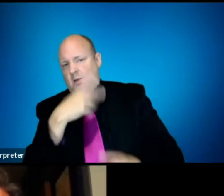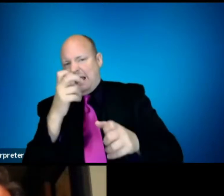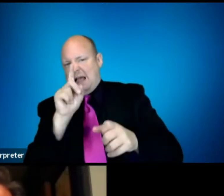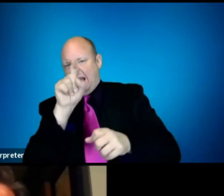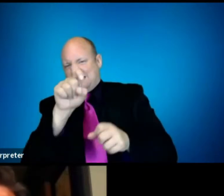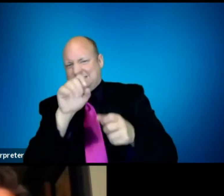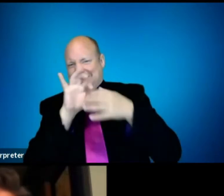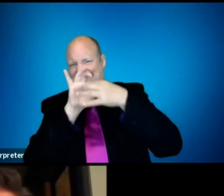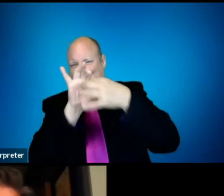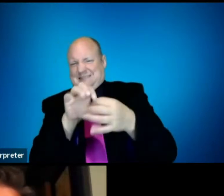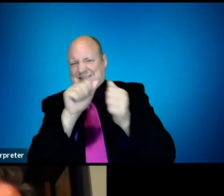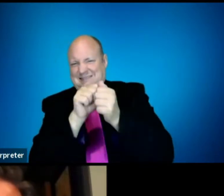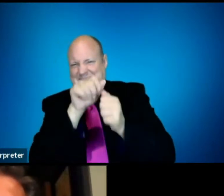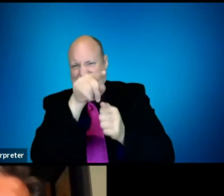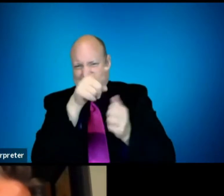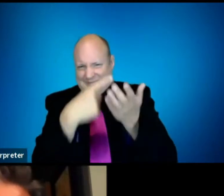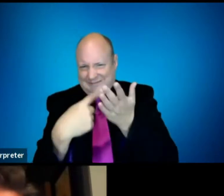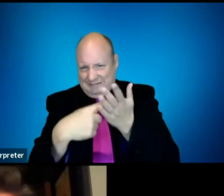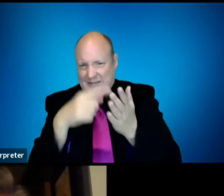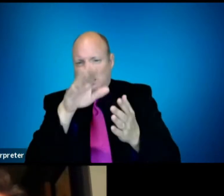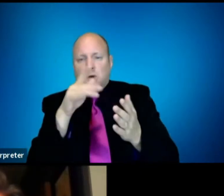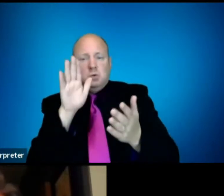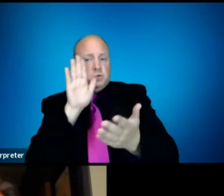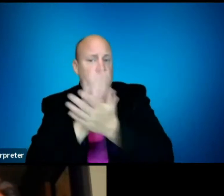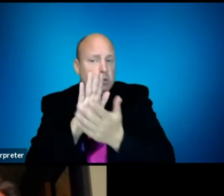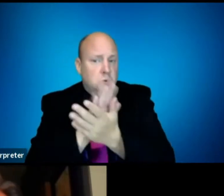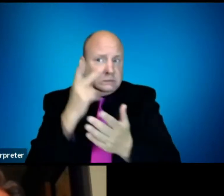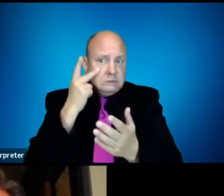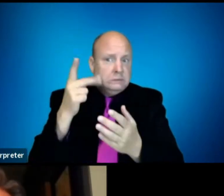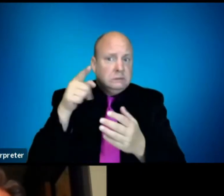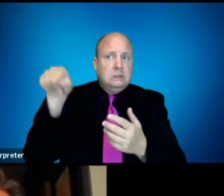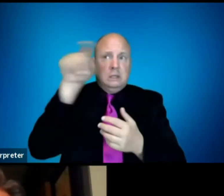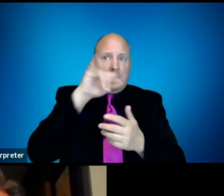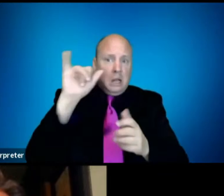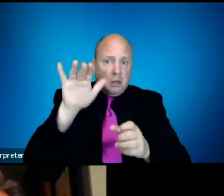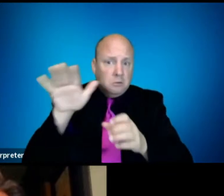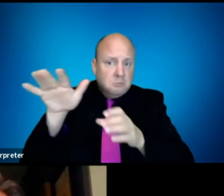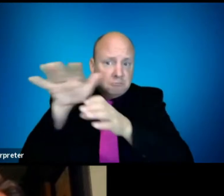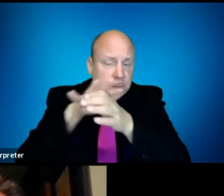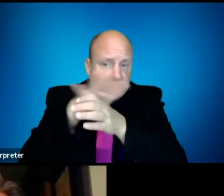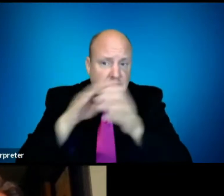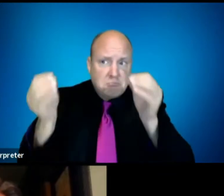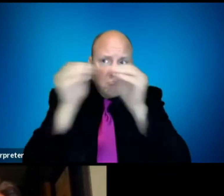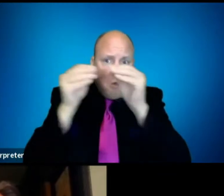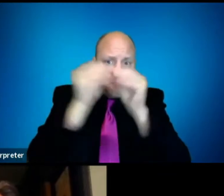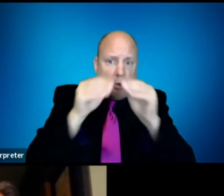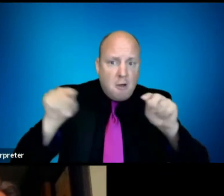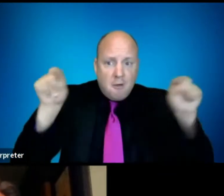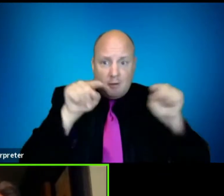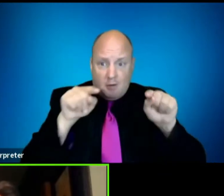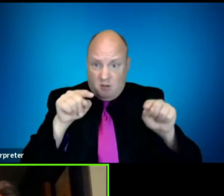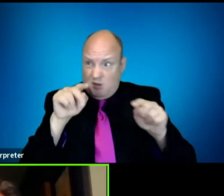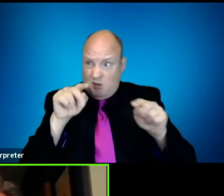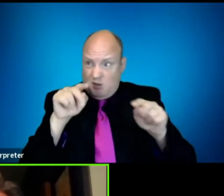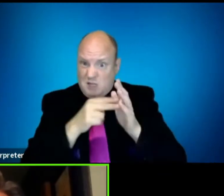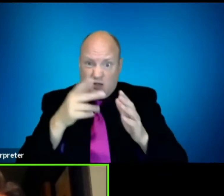variation? Like, are we seeing schools in certain areas be more likely to sign up for that than schools and organizations in others? I don't have the precise